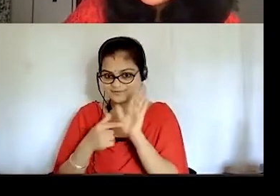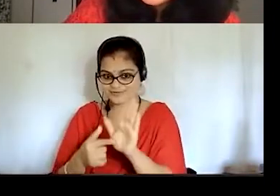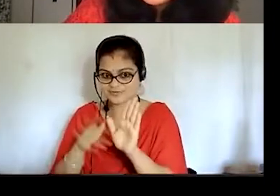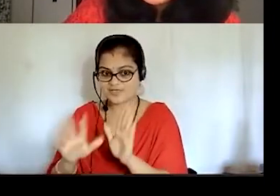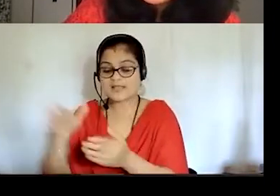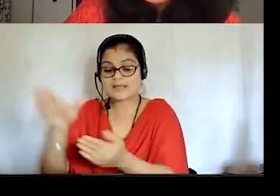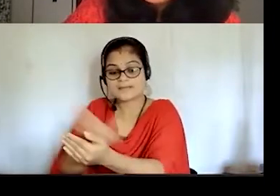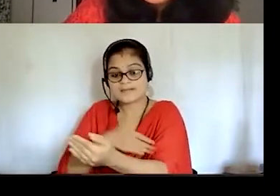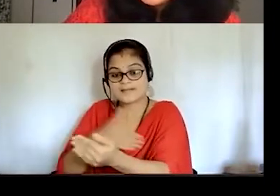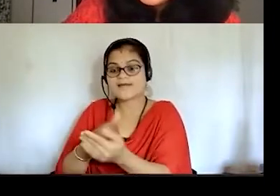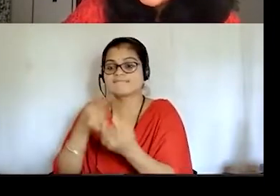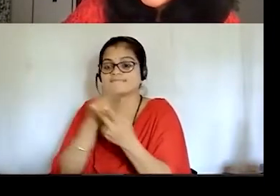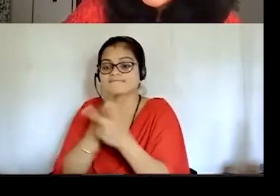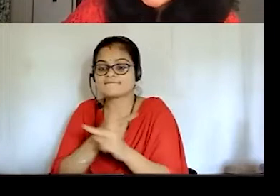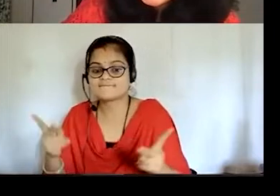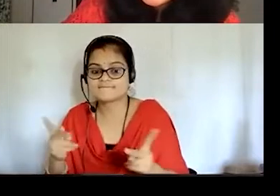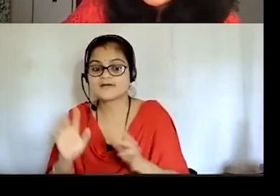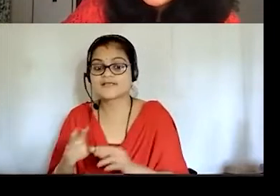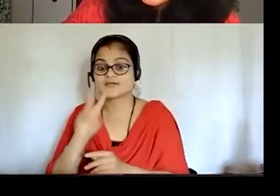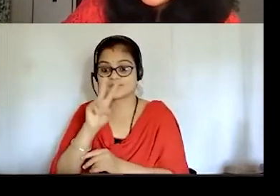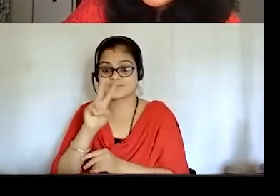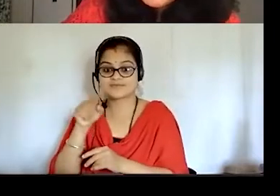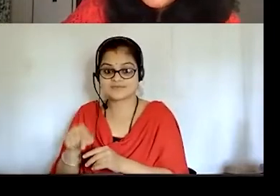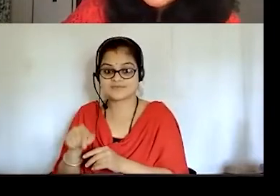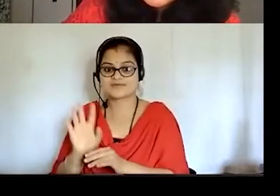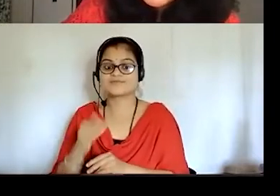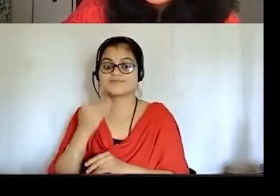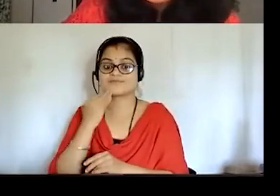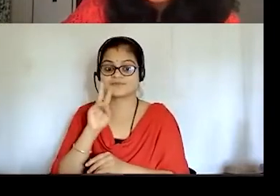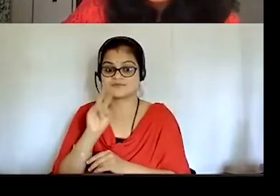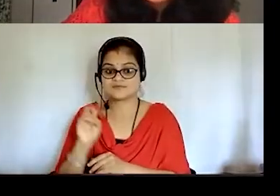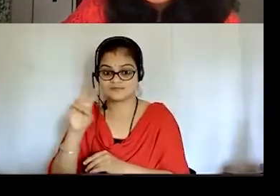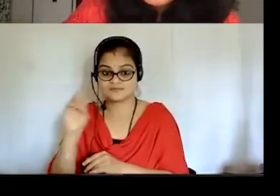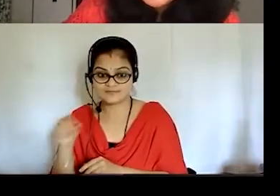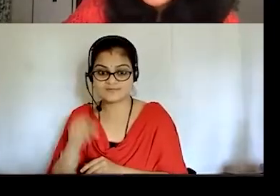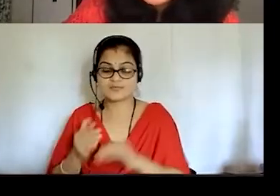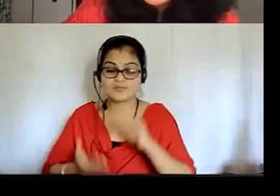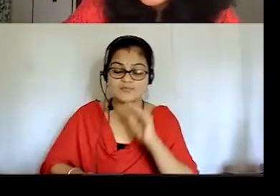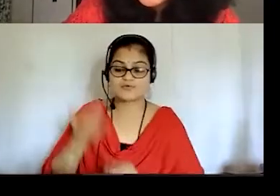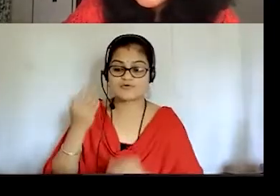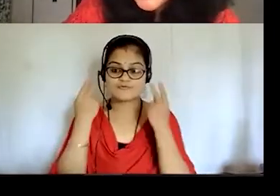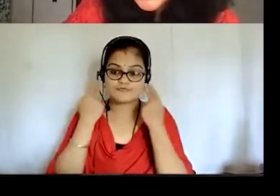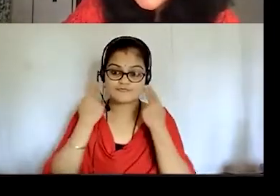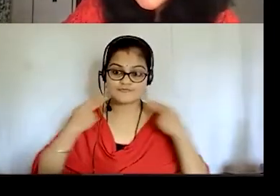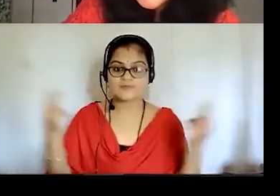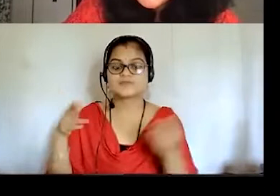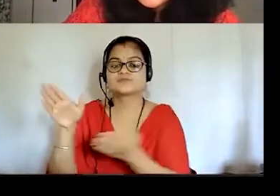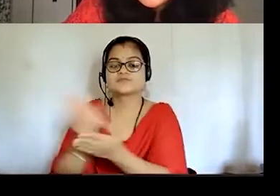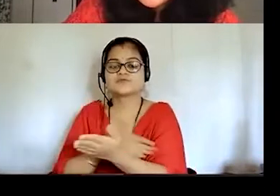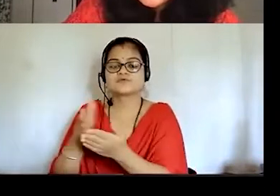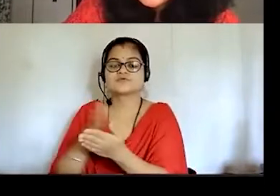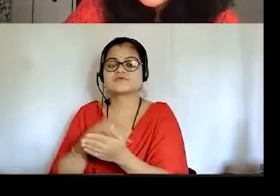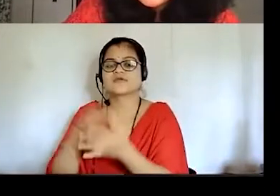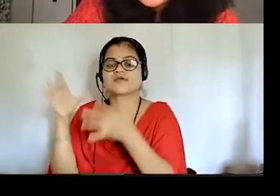From Seoul, in 2020, K-pop was the most popular form of music.